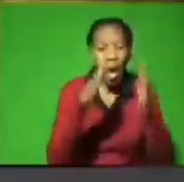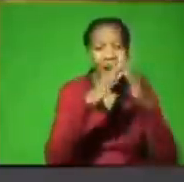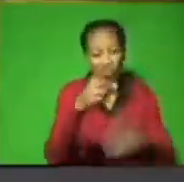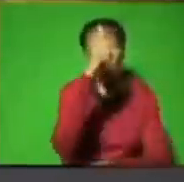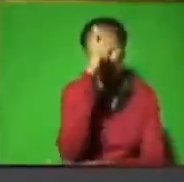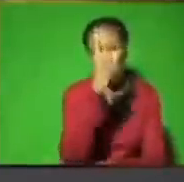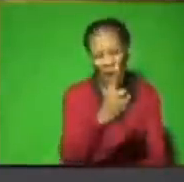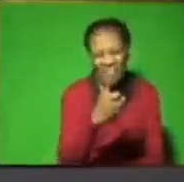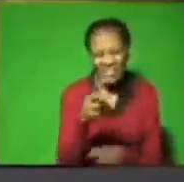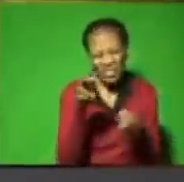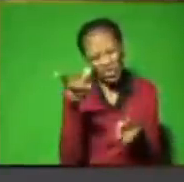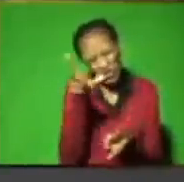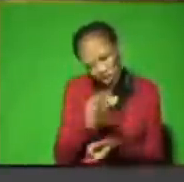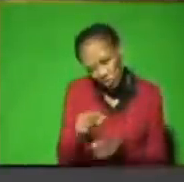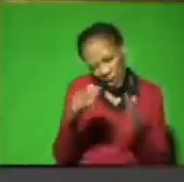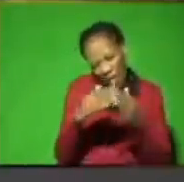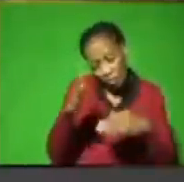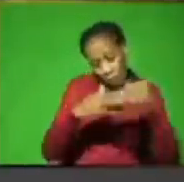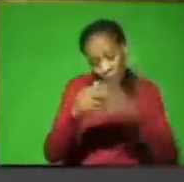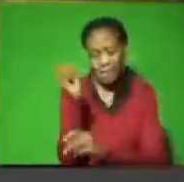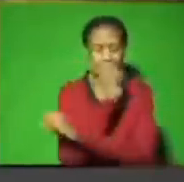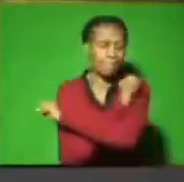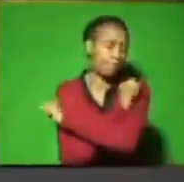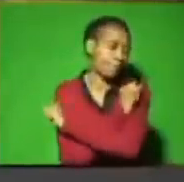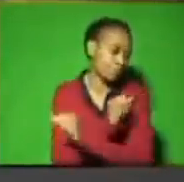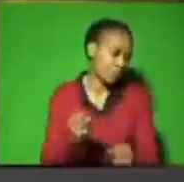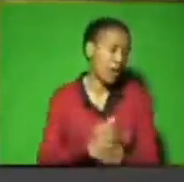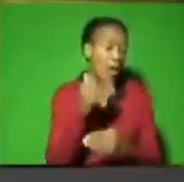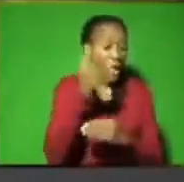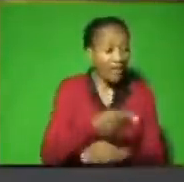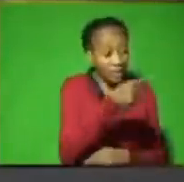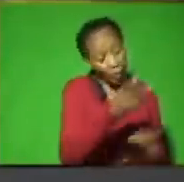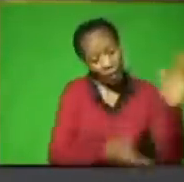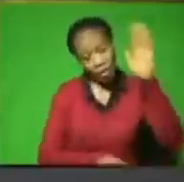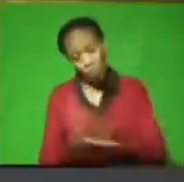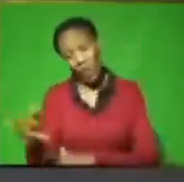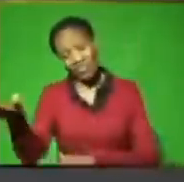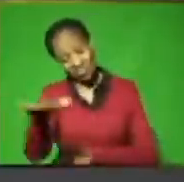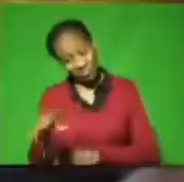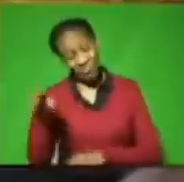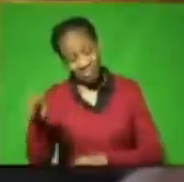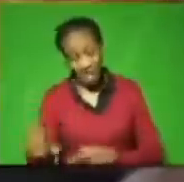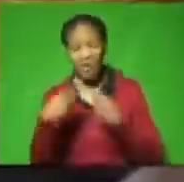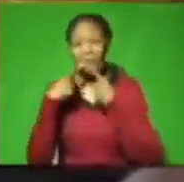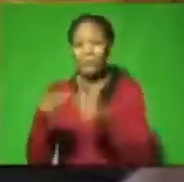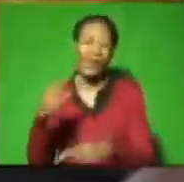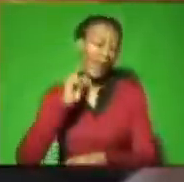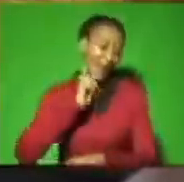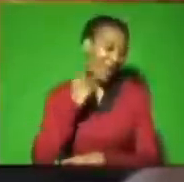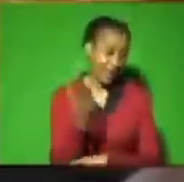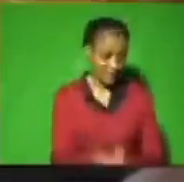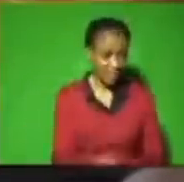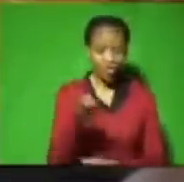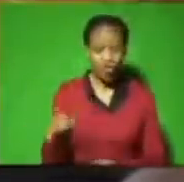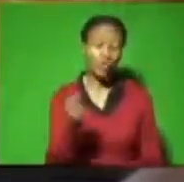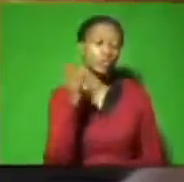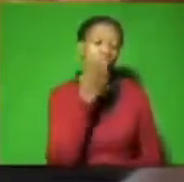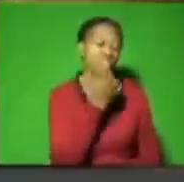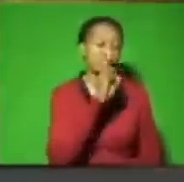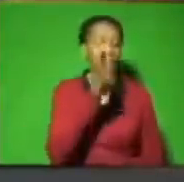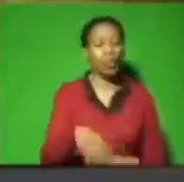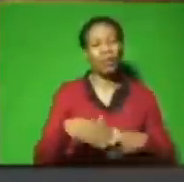le shidi asanga ya gagiwa after we ile kwa president wa botsa batho maka wa rutlo ba